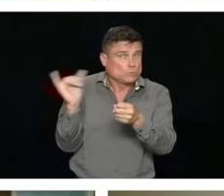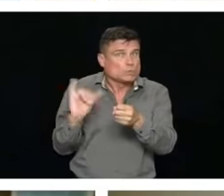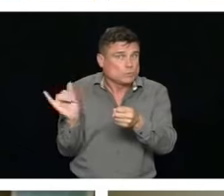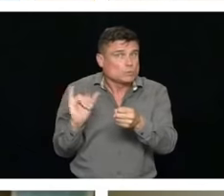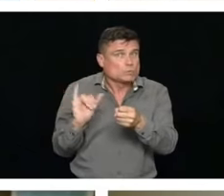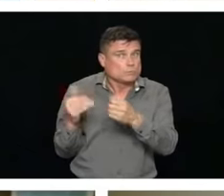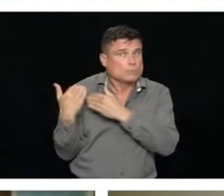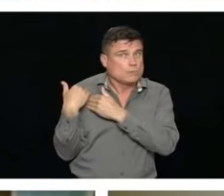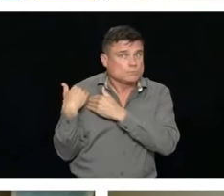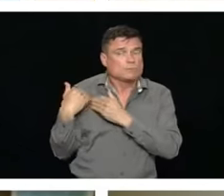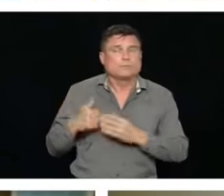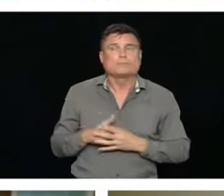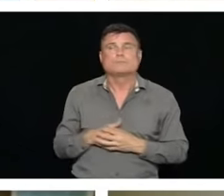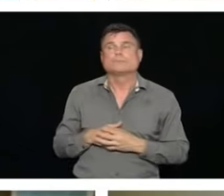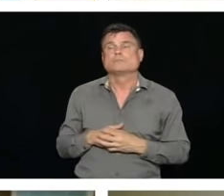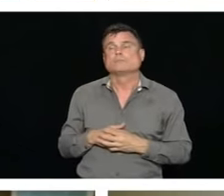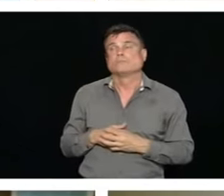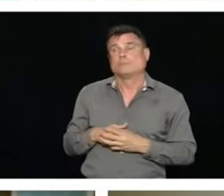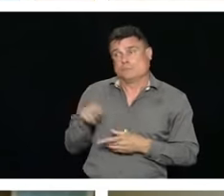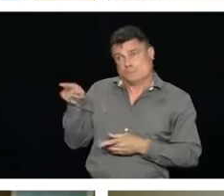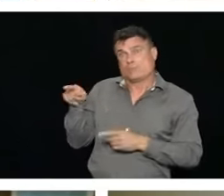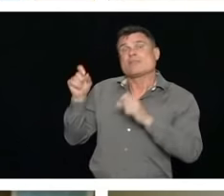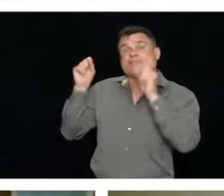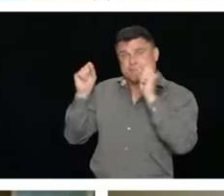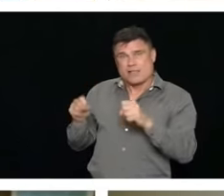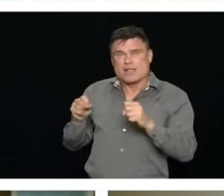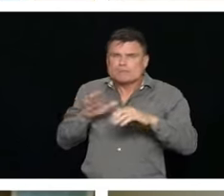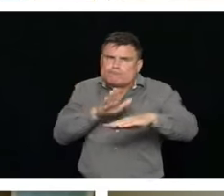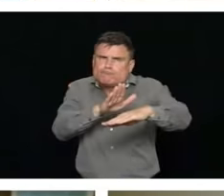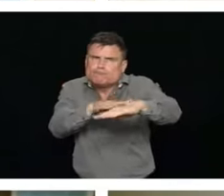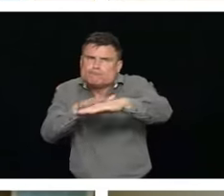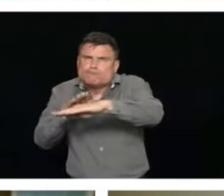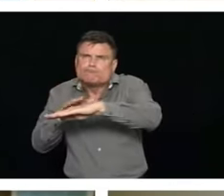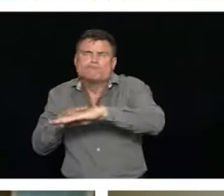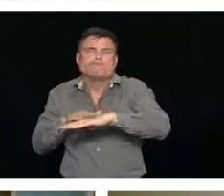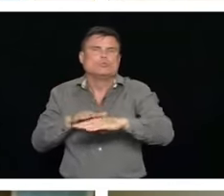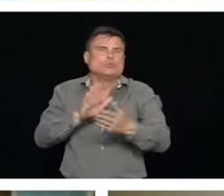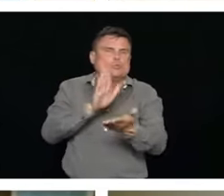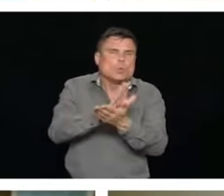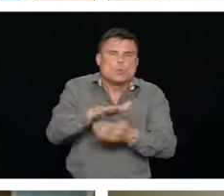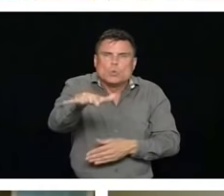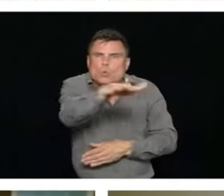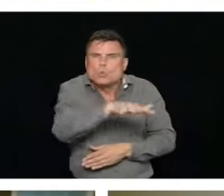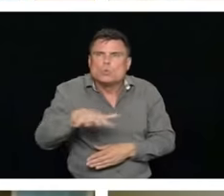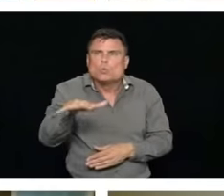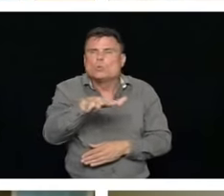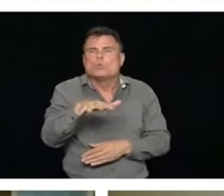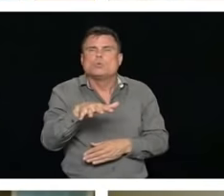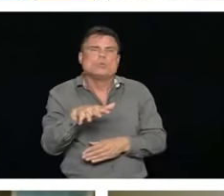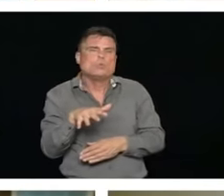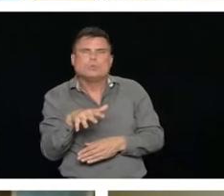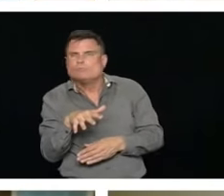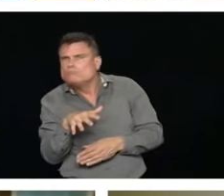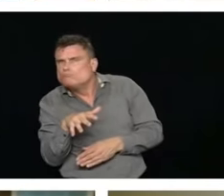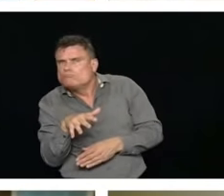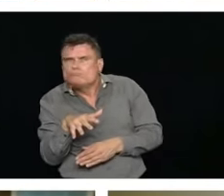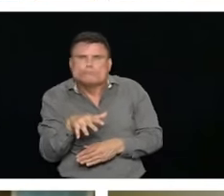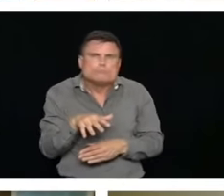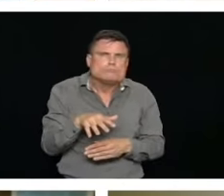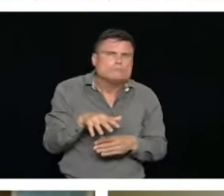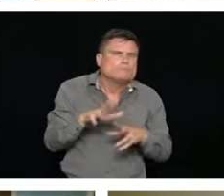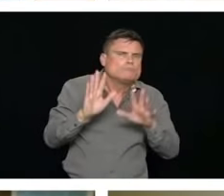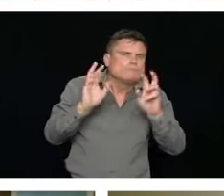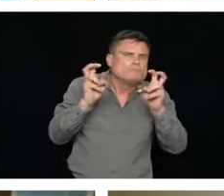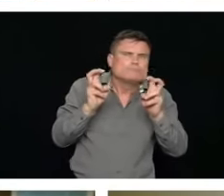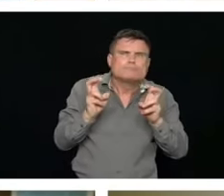there with you to help answer questions about what types of group things could be done within a safe boundary.